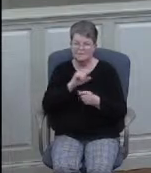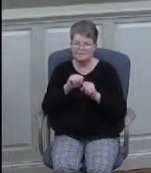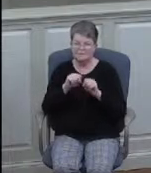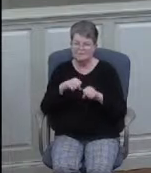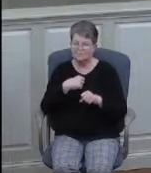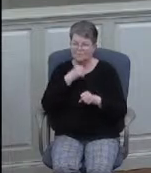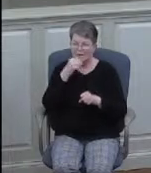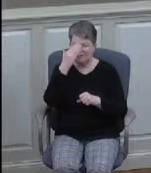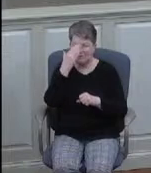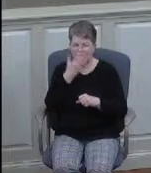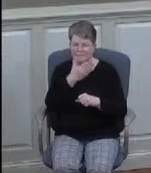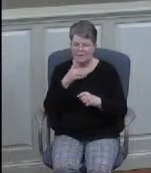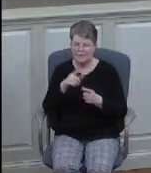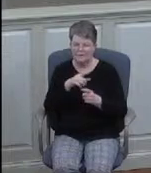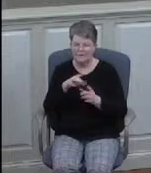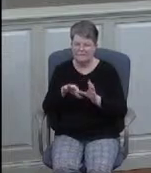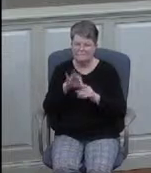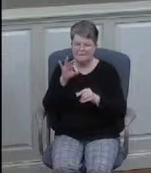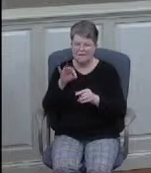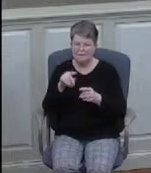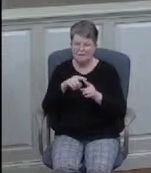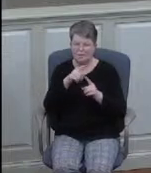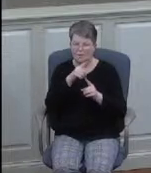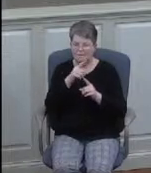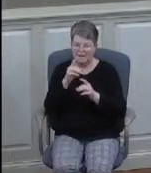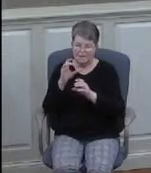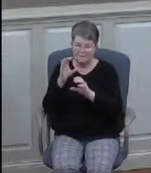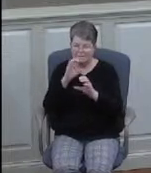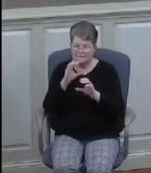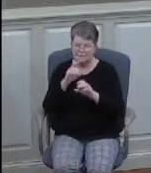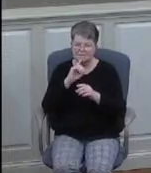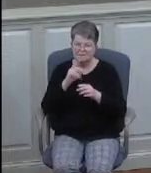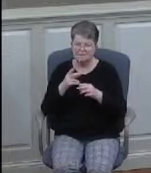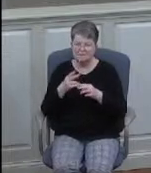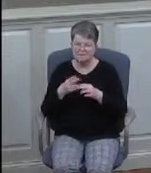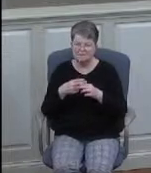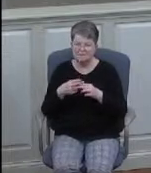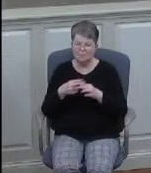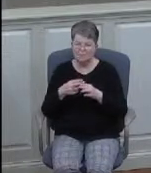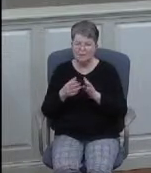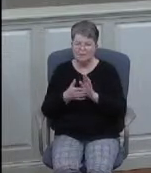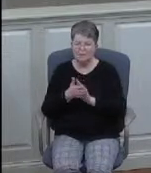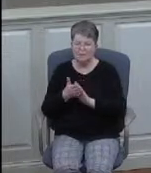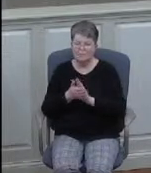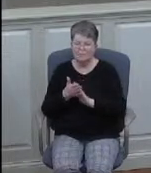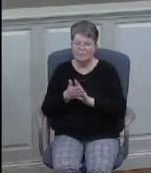over there, but they found it when they were excavating, and it's temporarily running